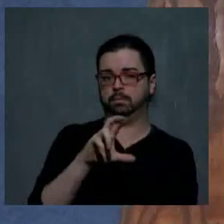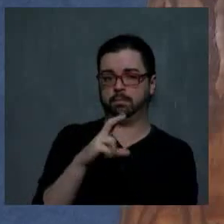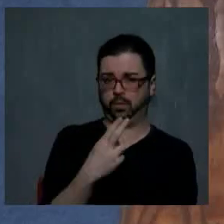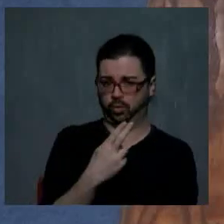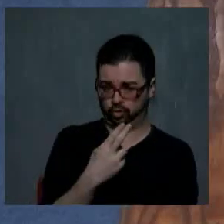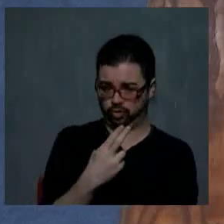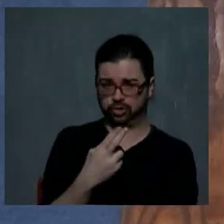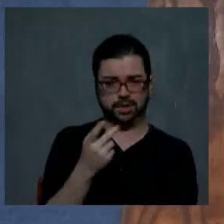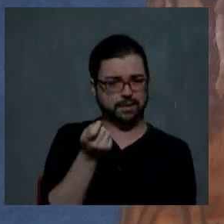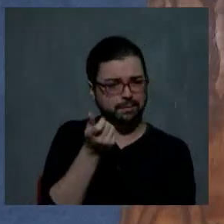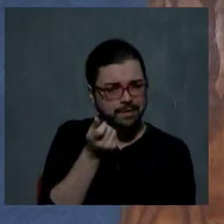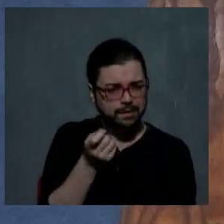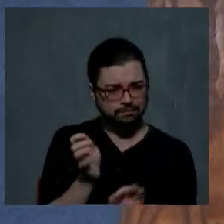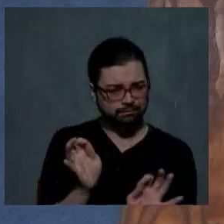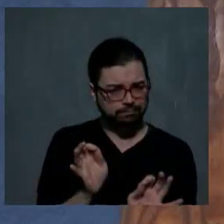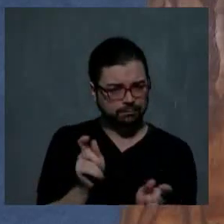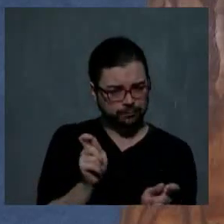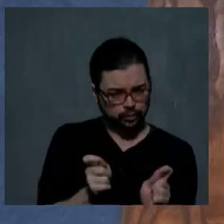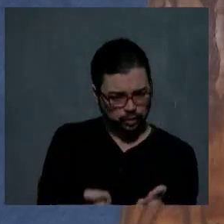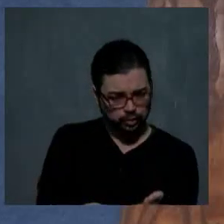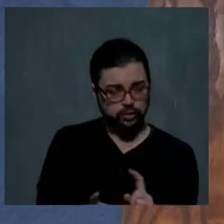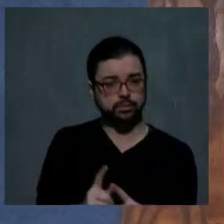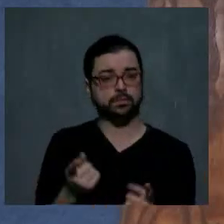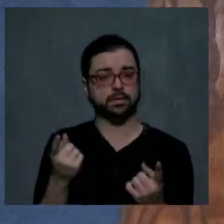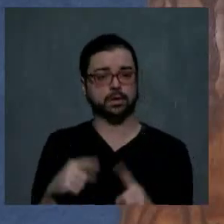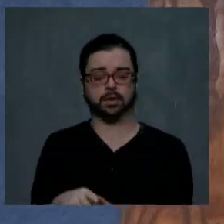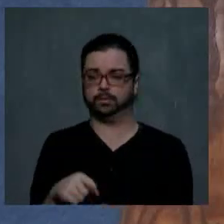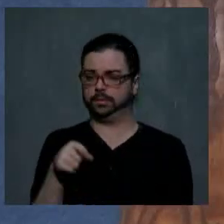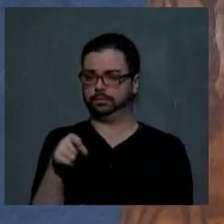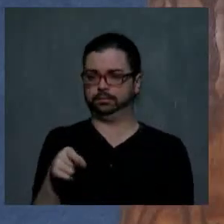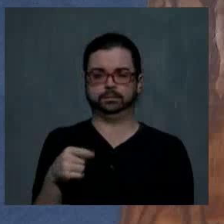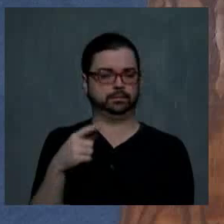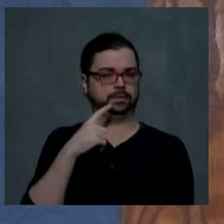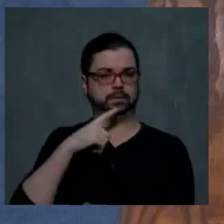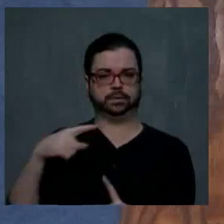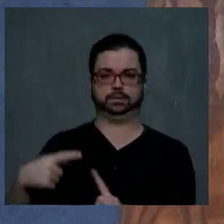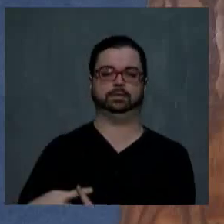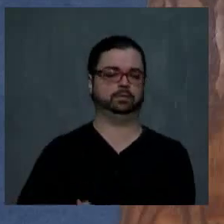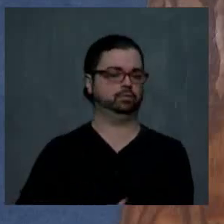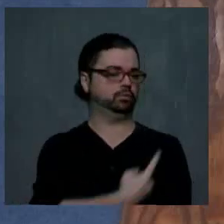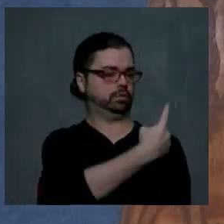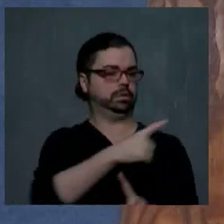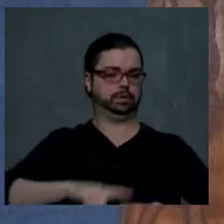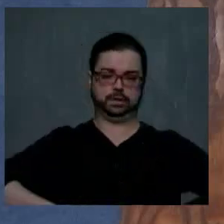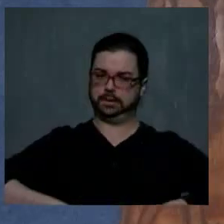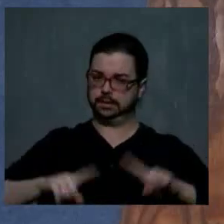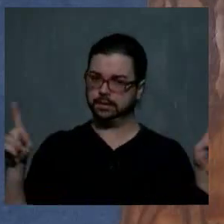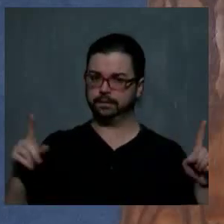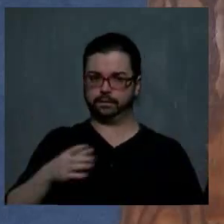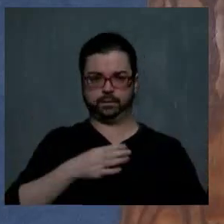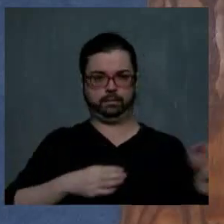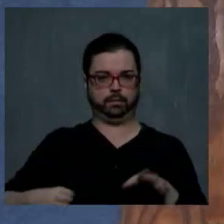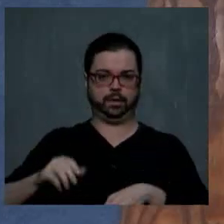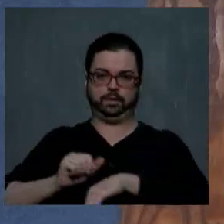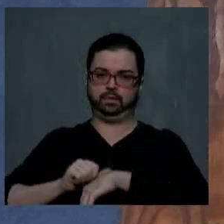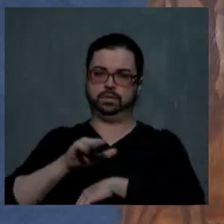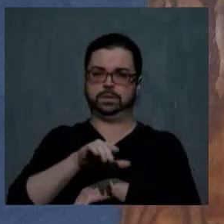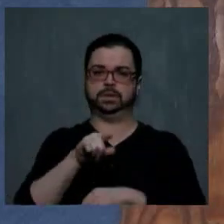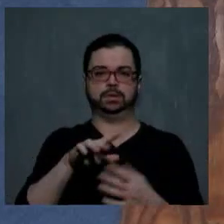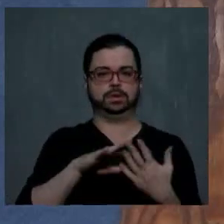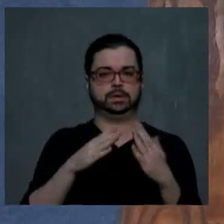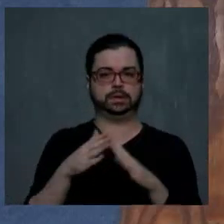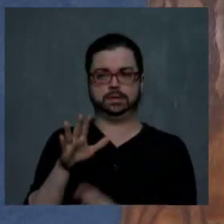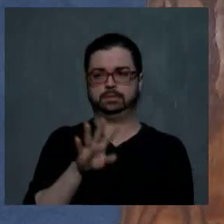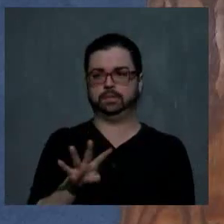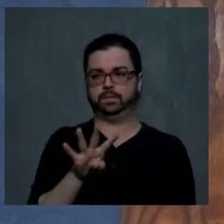applicant. However, a drastically different proposal was sent to the city a little over 48 hours ago. While